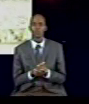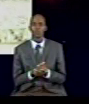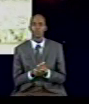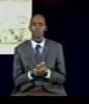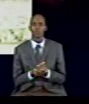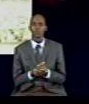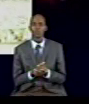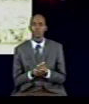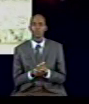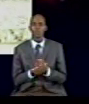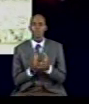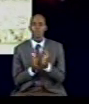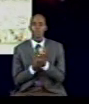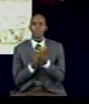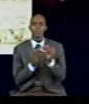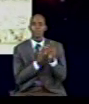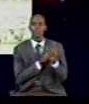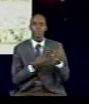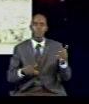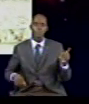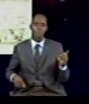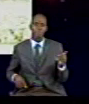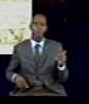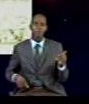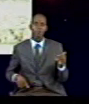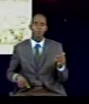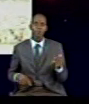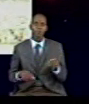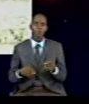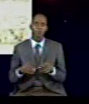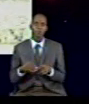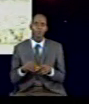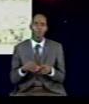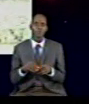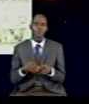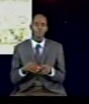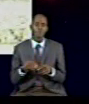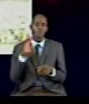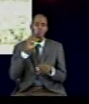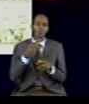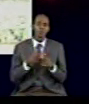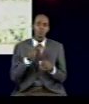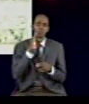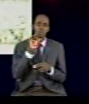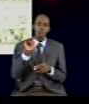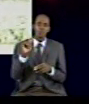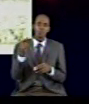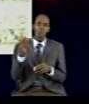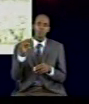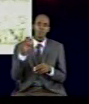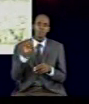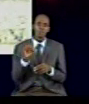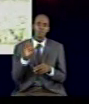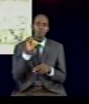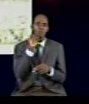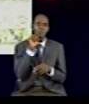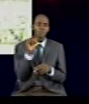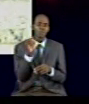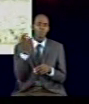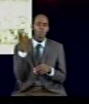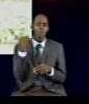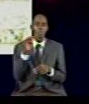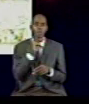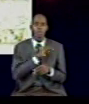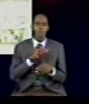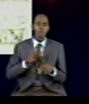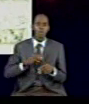Praise the Lord. Her name is Alice Ogofuna. She was a member of a Cherubim and Seraphim before. She